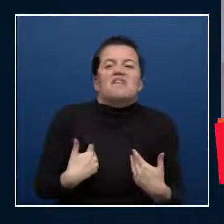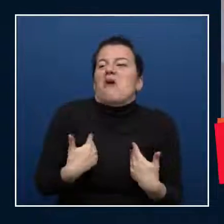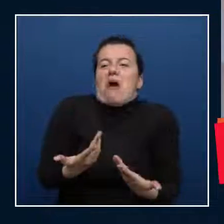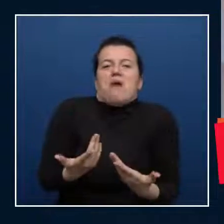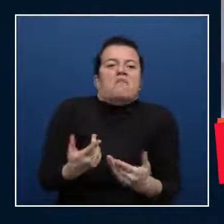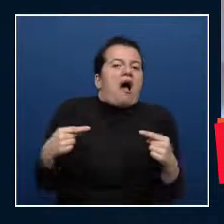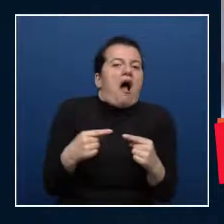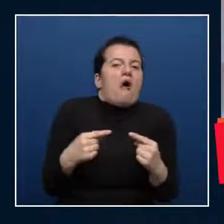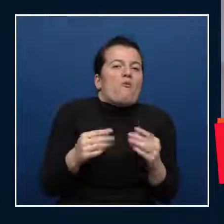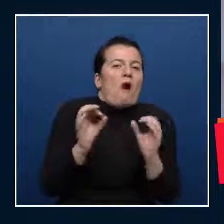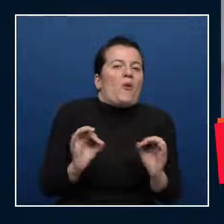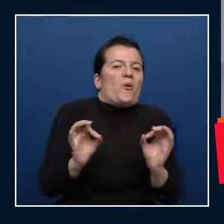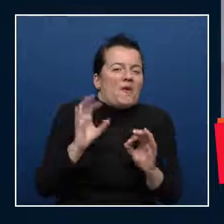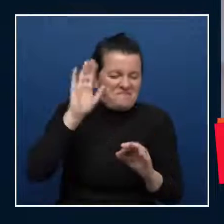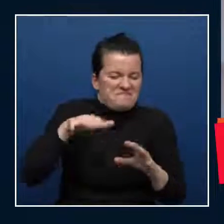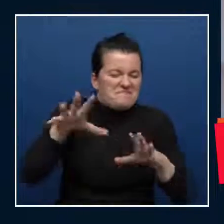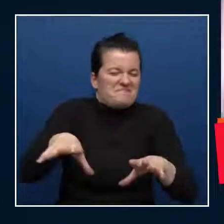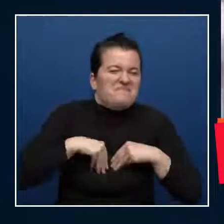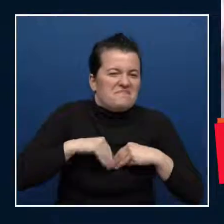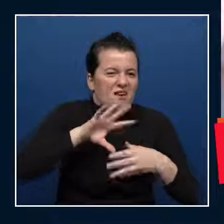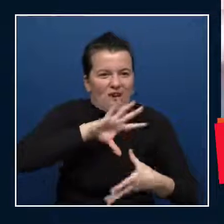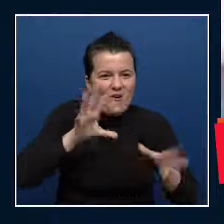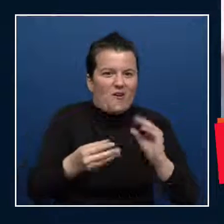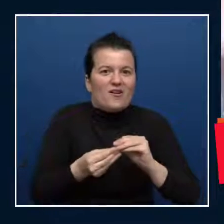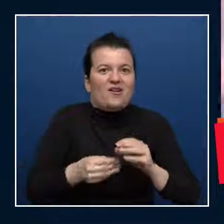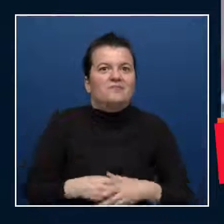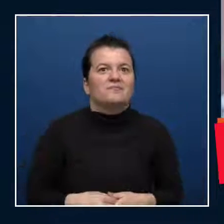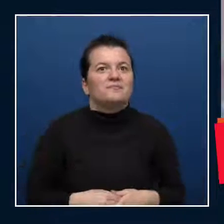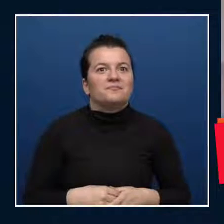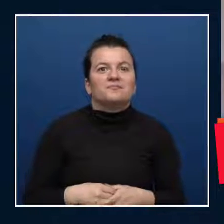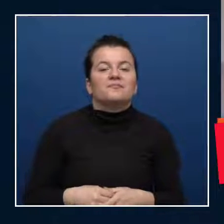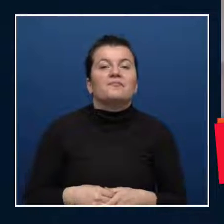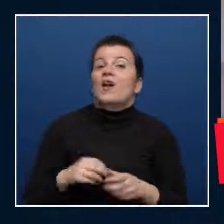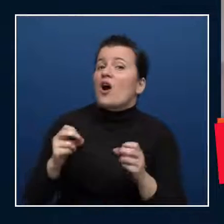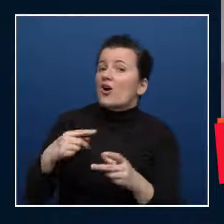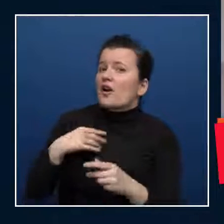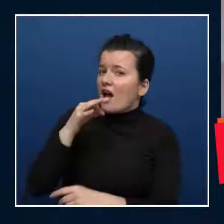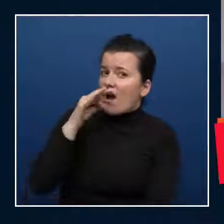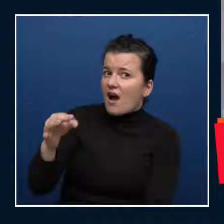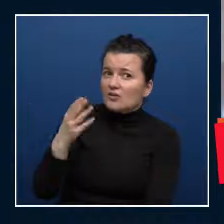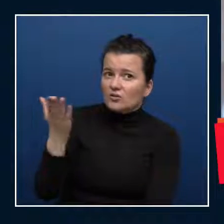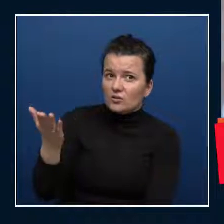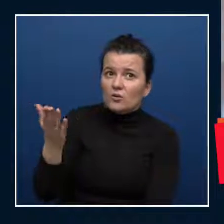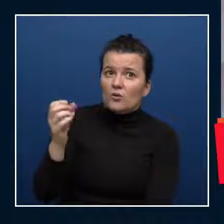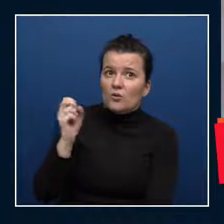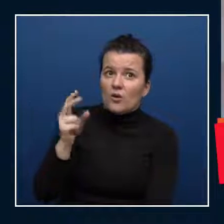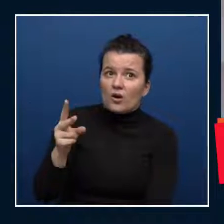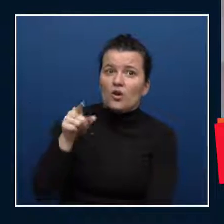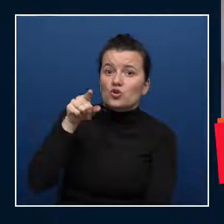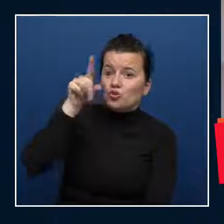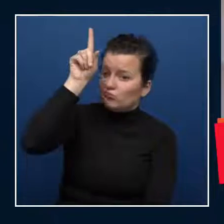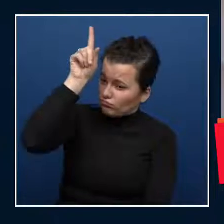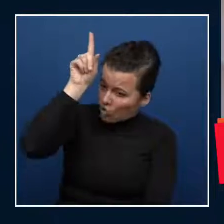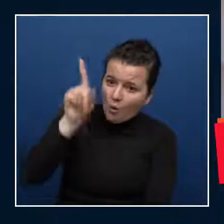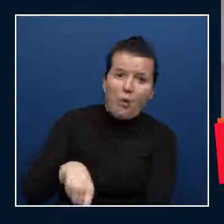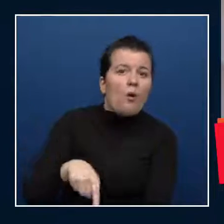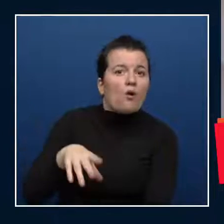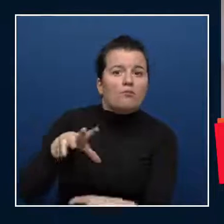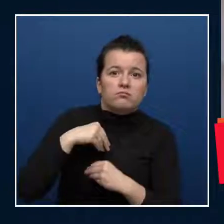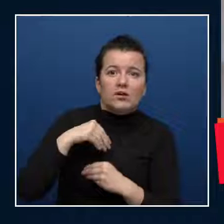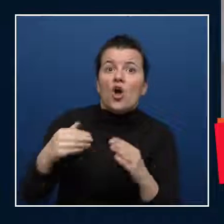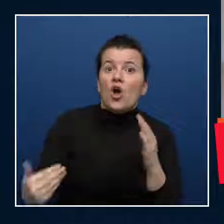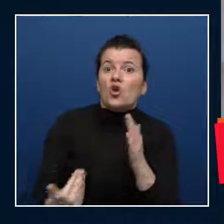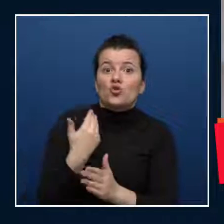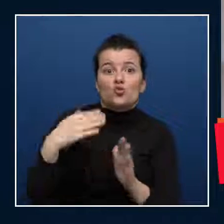Wonderful. No, actually, we do have a question around that. So you went for blanket enable all. So when new rules need to go